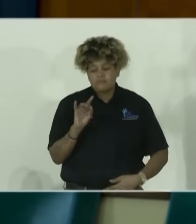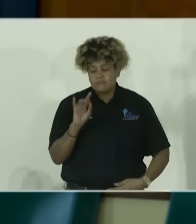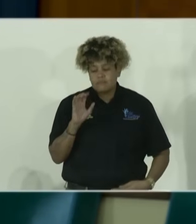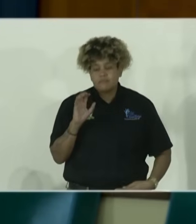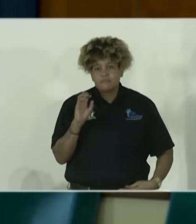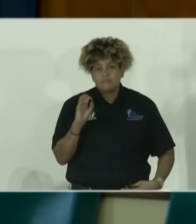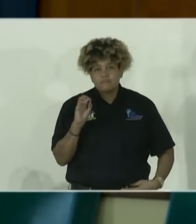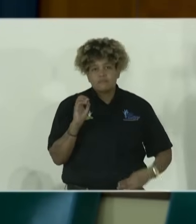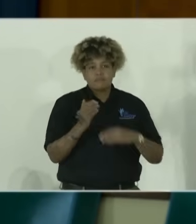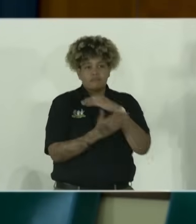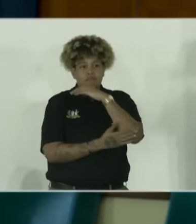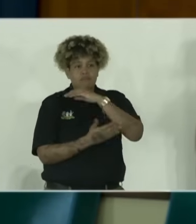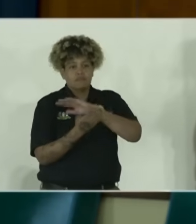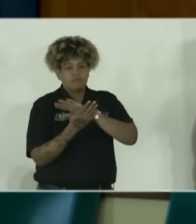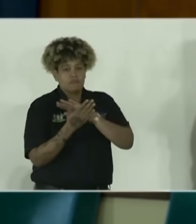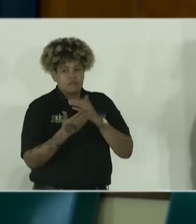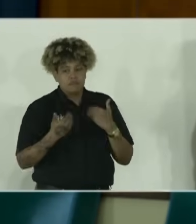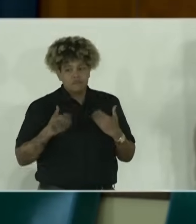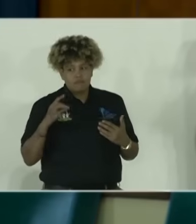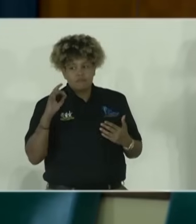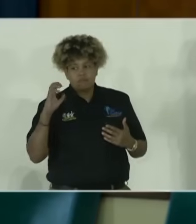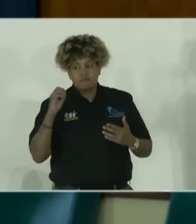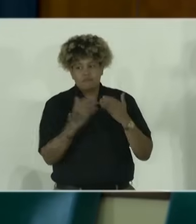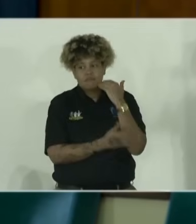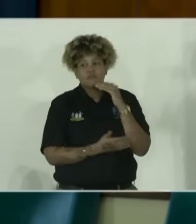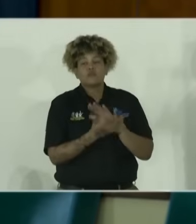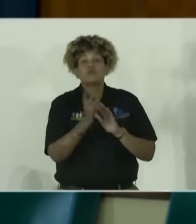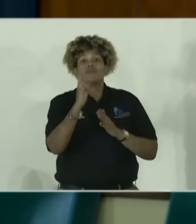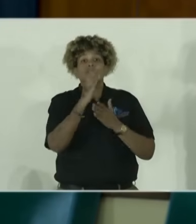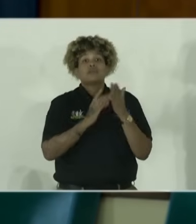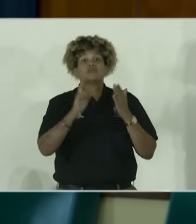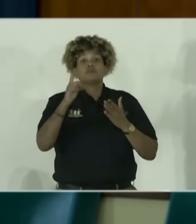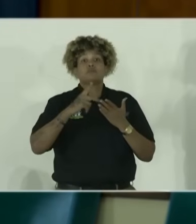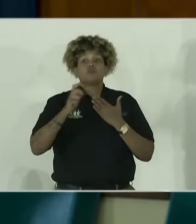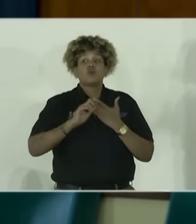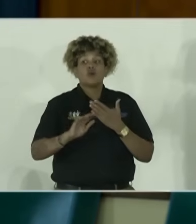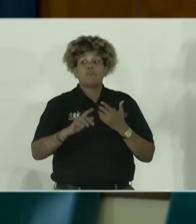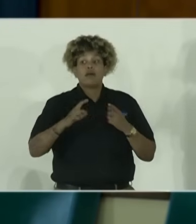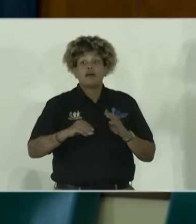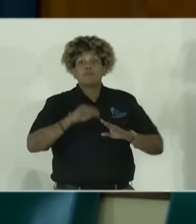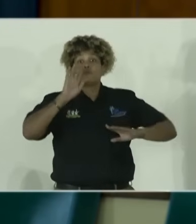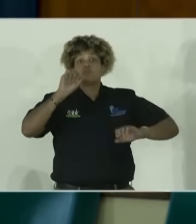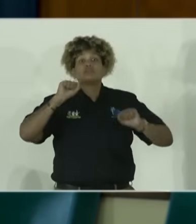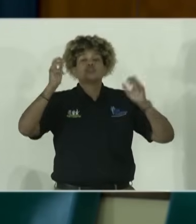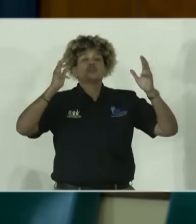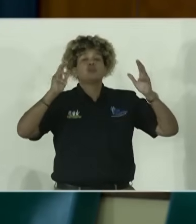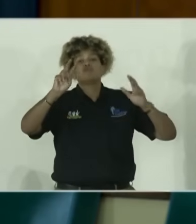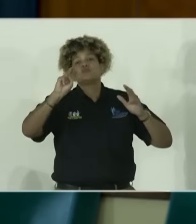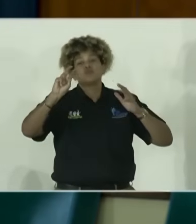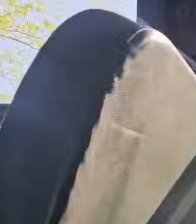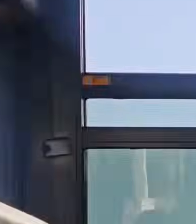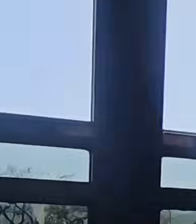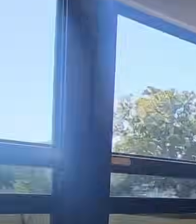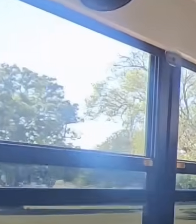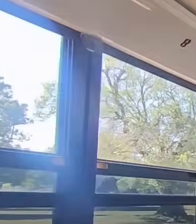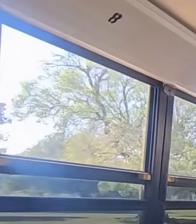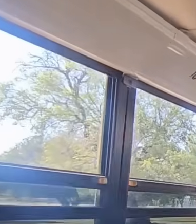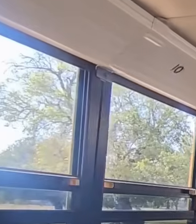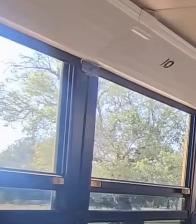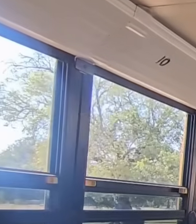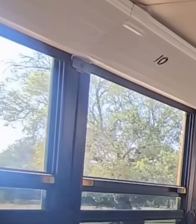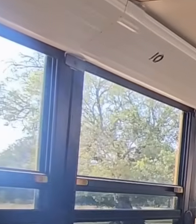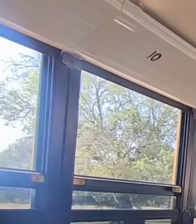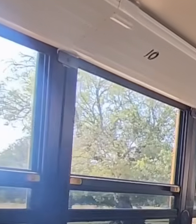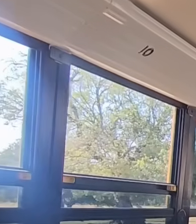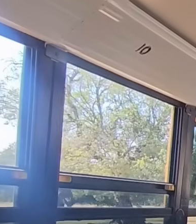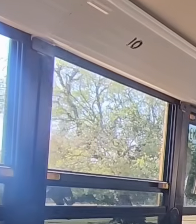850 rural schools, of which the phase 1 of this program is going to serve 258.